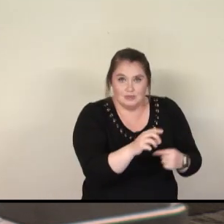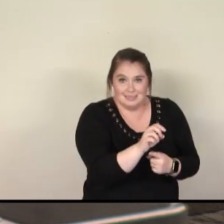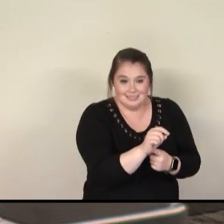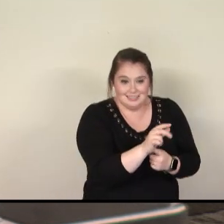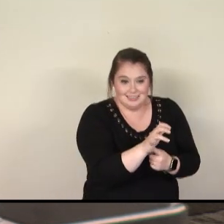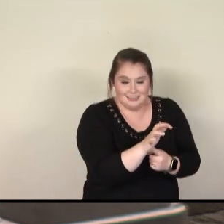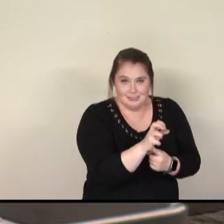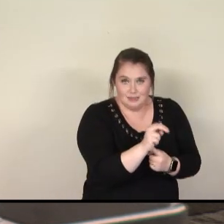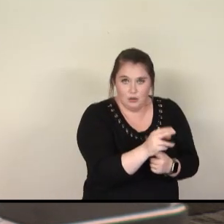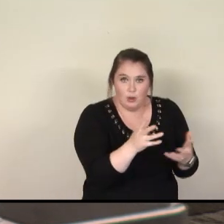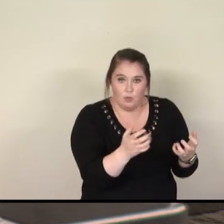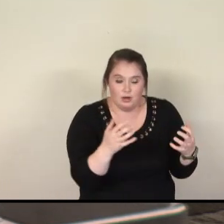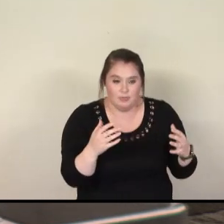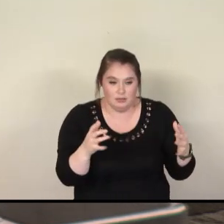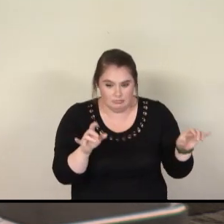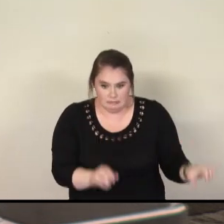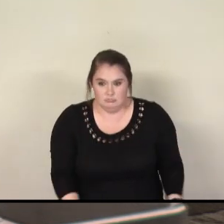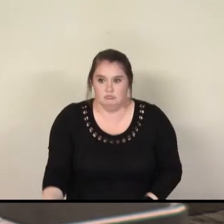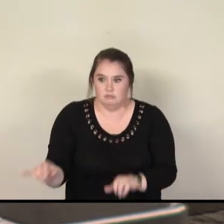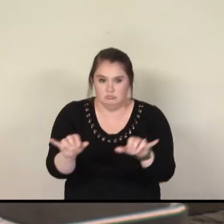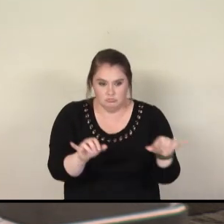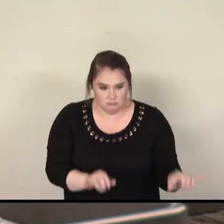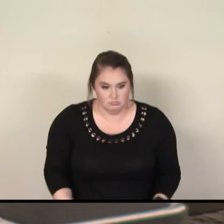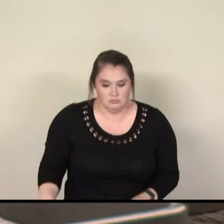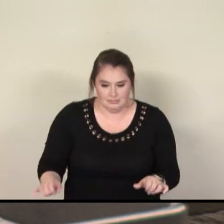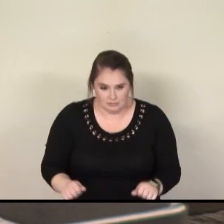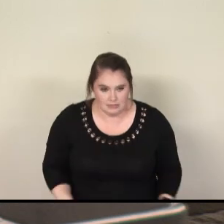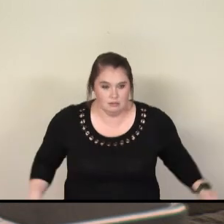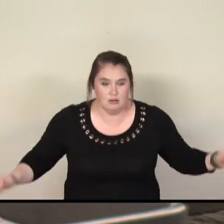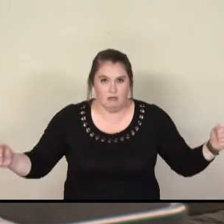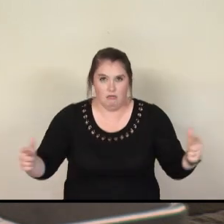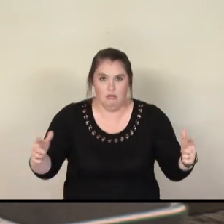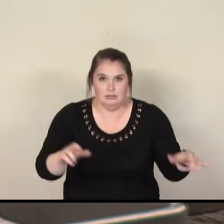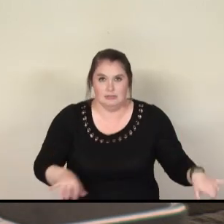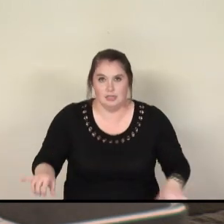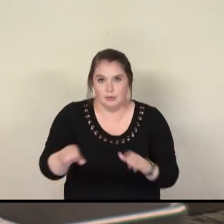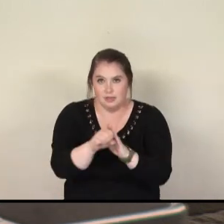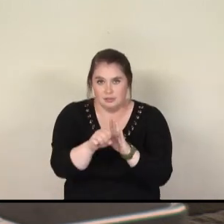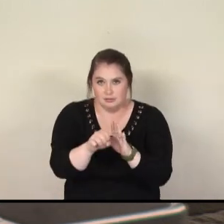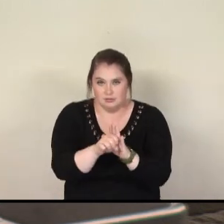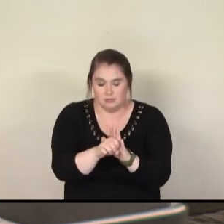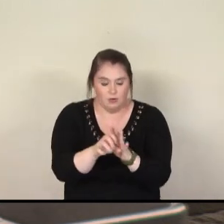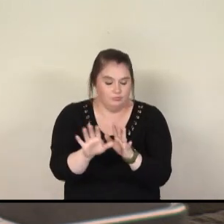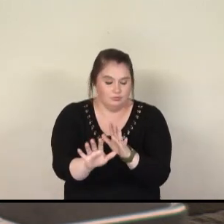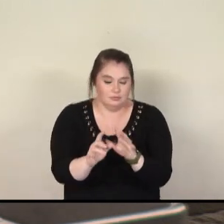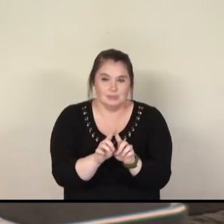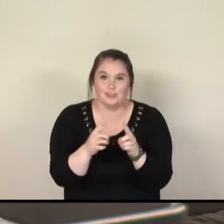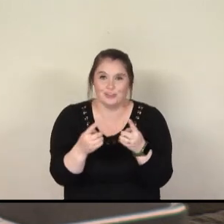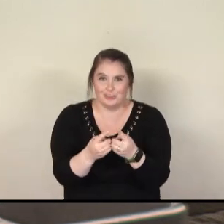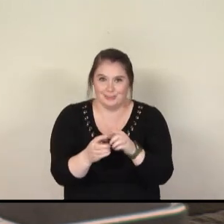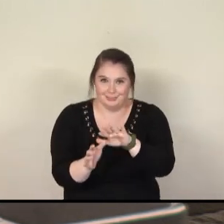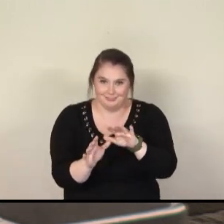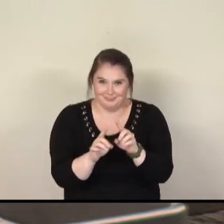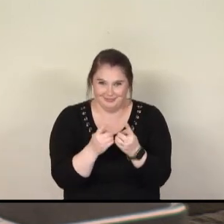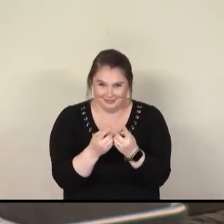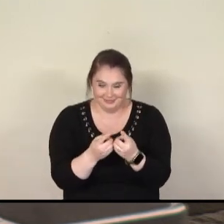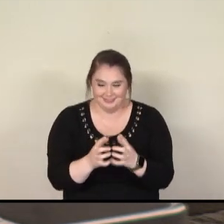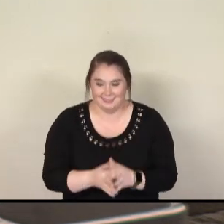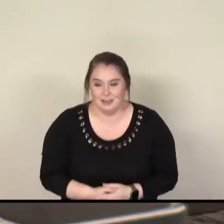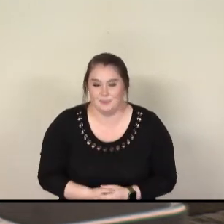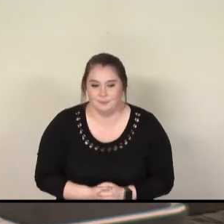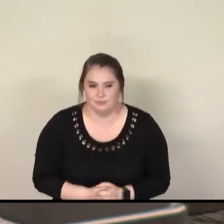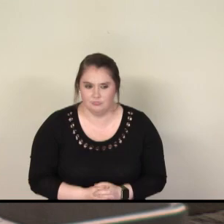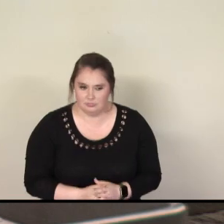and we're being very consistent across the district. So I think your packet had a plan in it